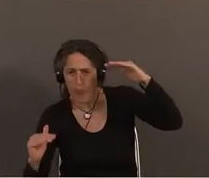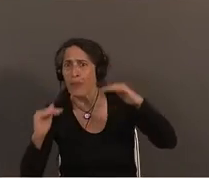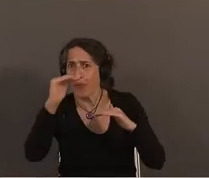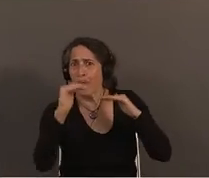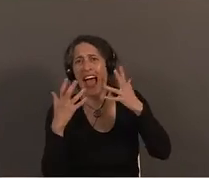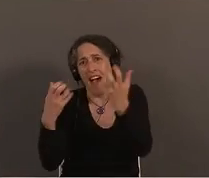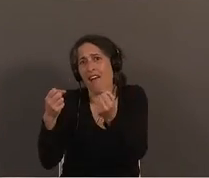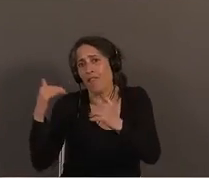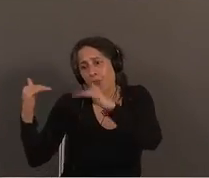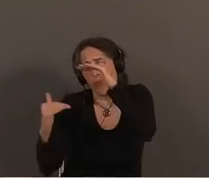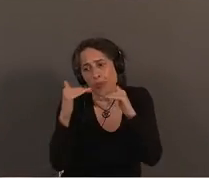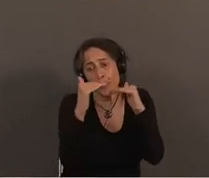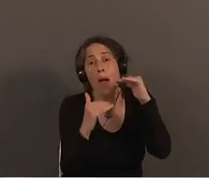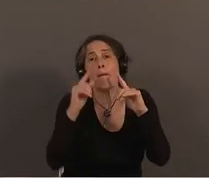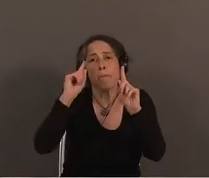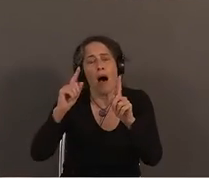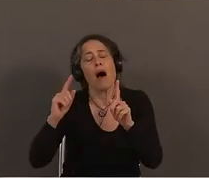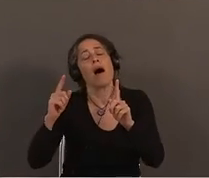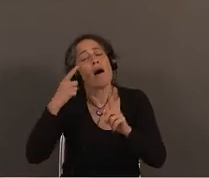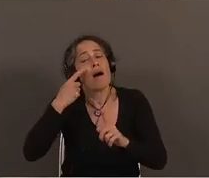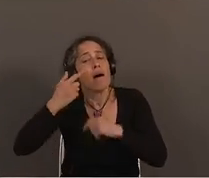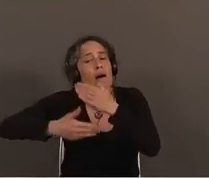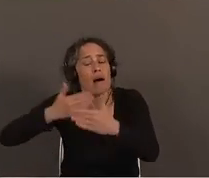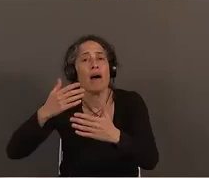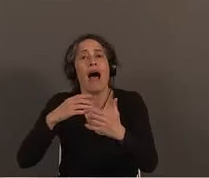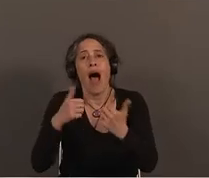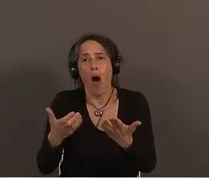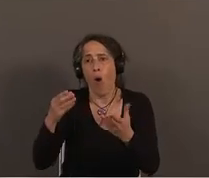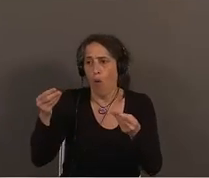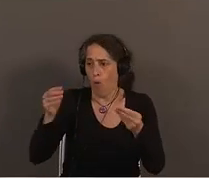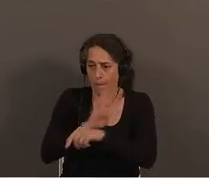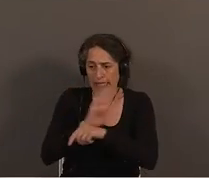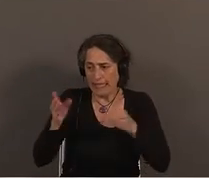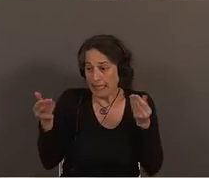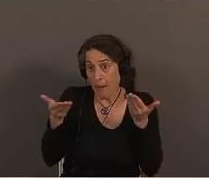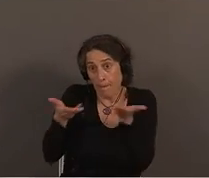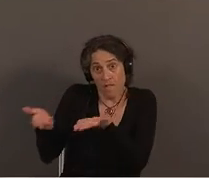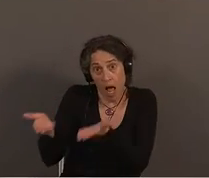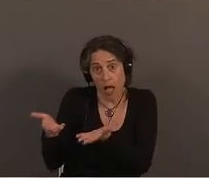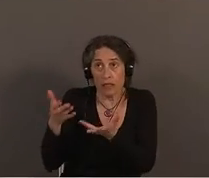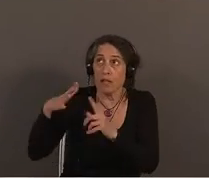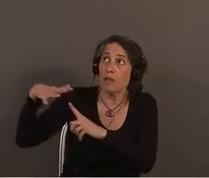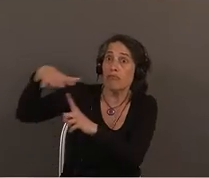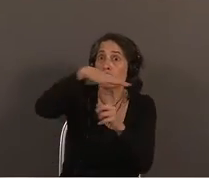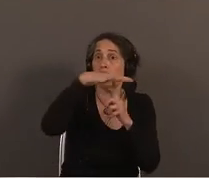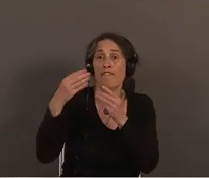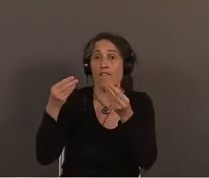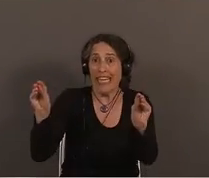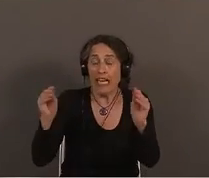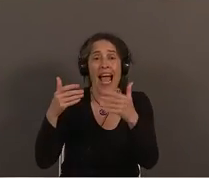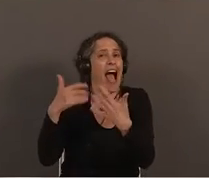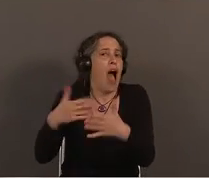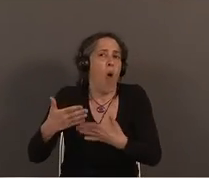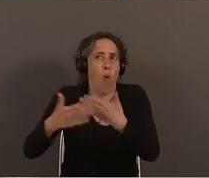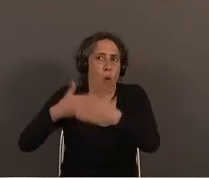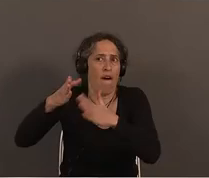investments, and we have to have the ability to invest in the next generation. So Roberto talked about the investments around 5G. What